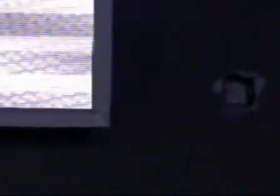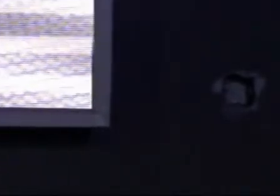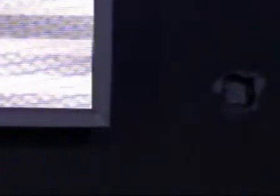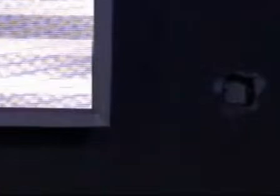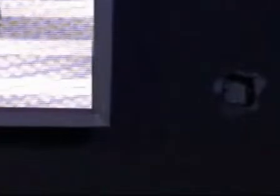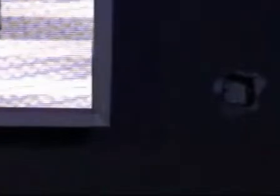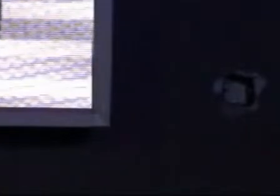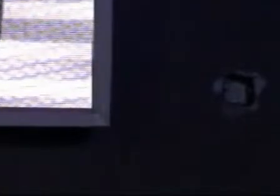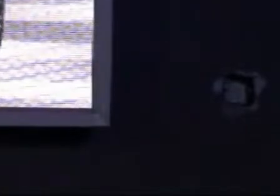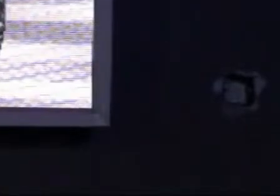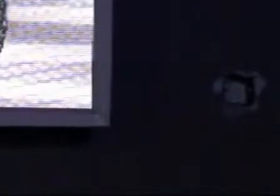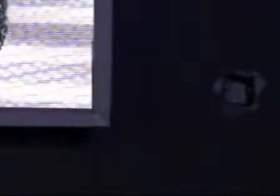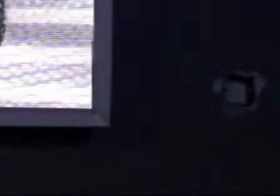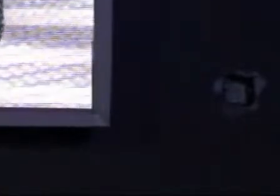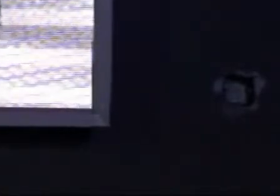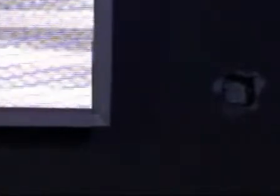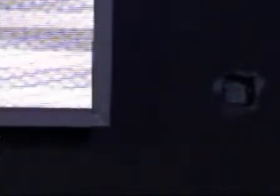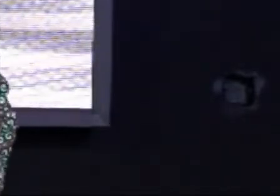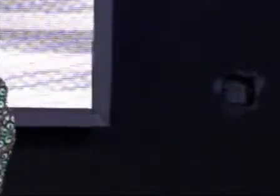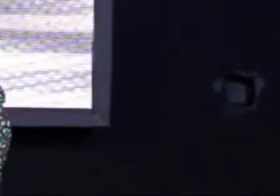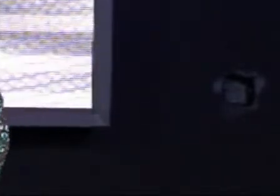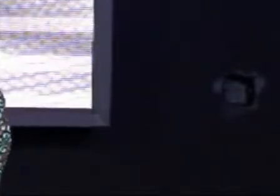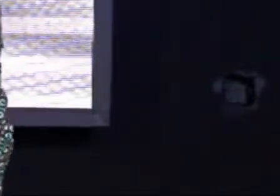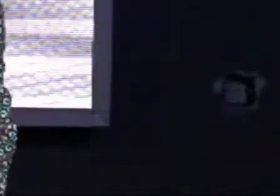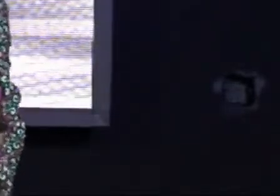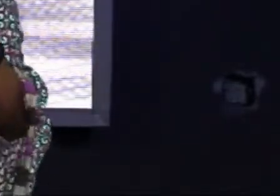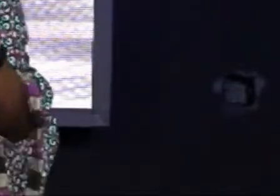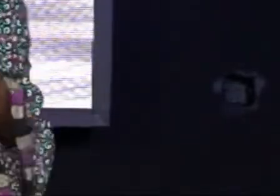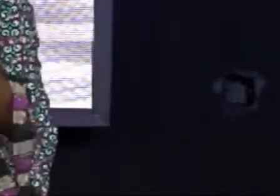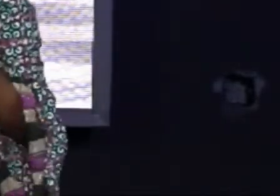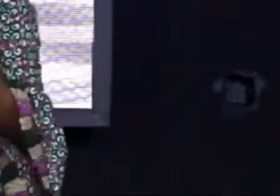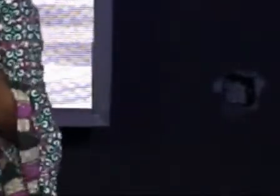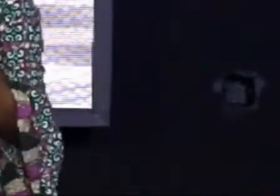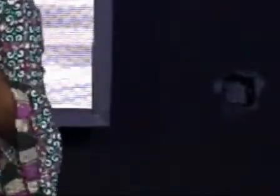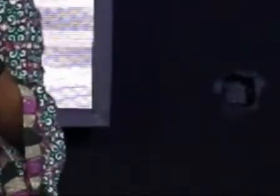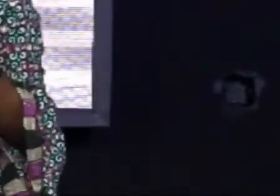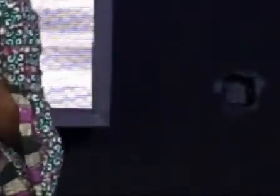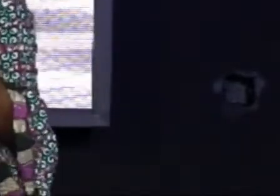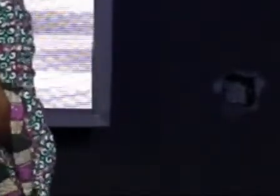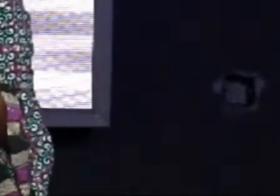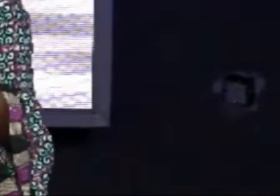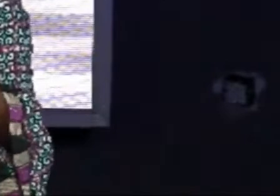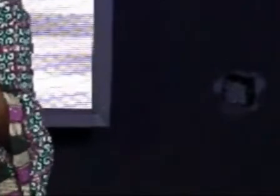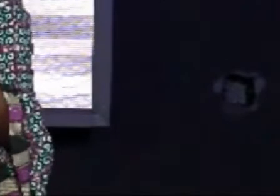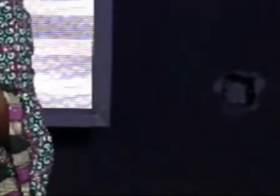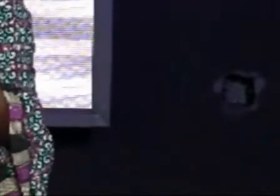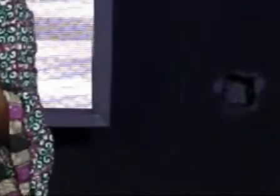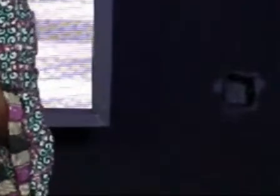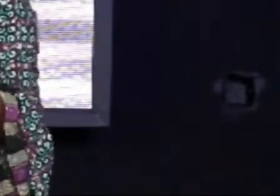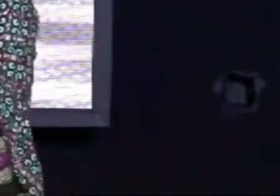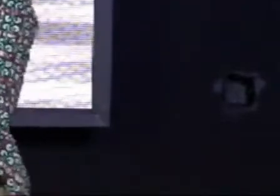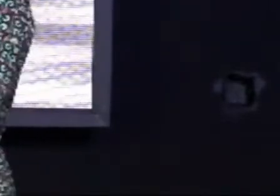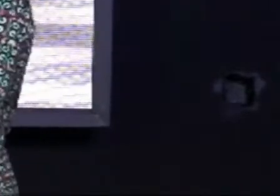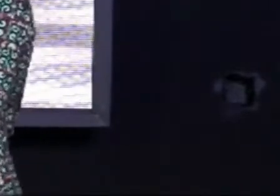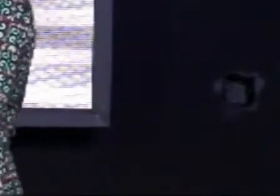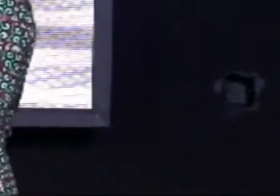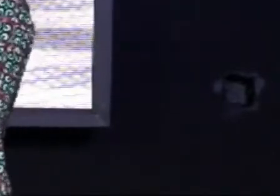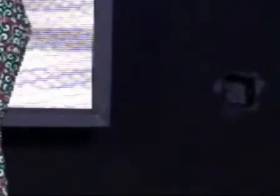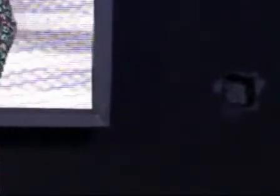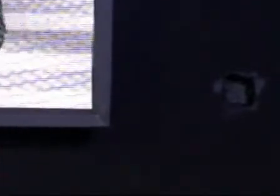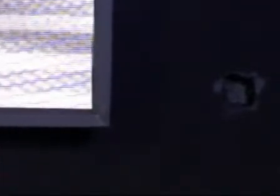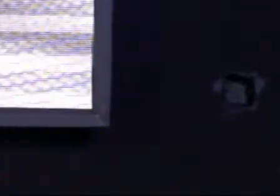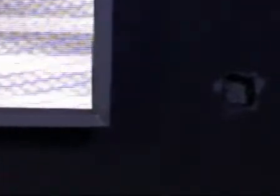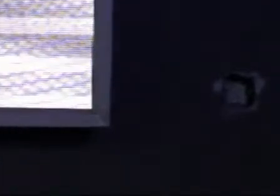relevant stakeholders to quickly bring and bridge the gap between academia and industry so that we